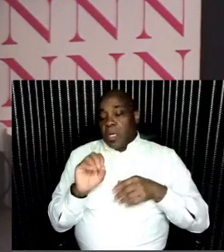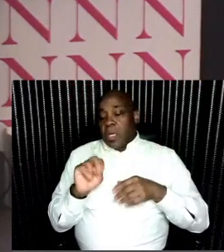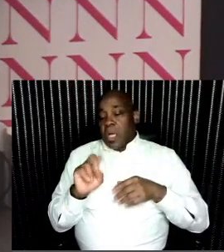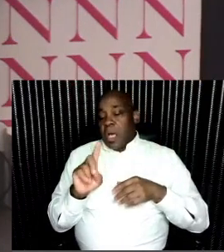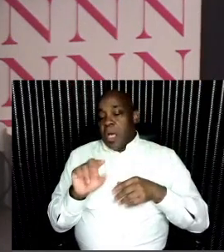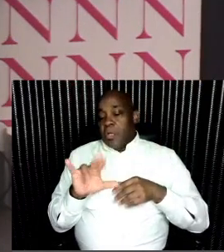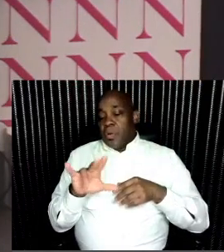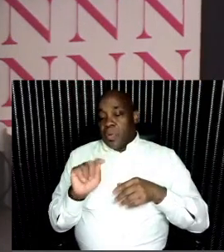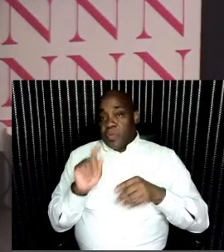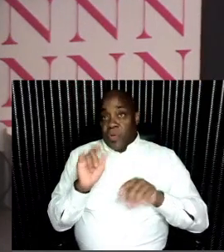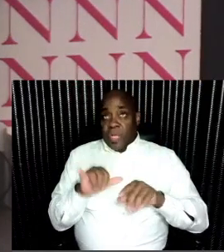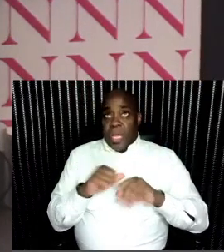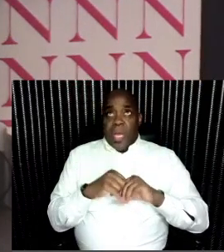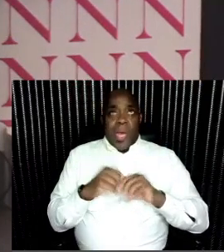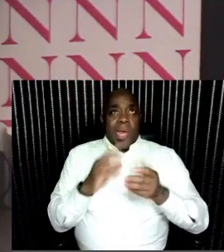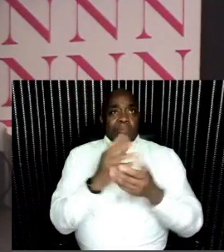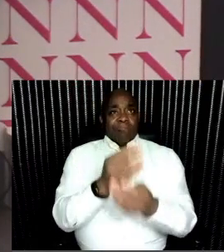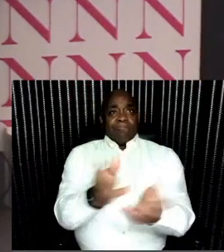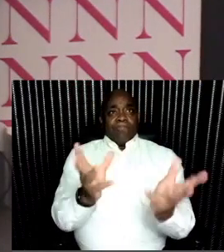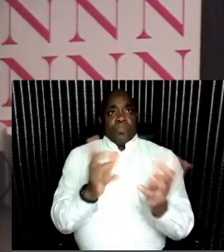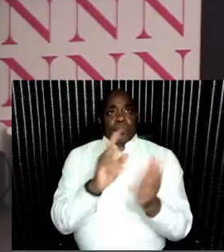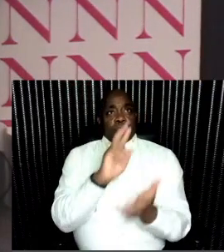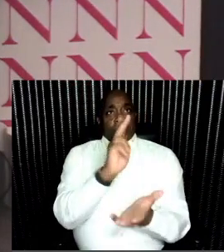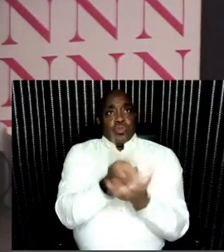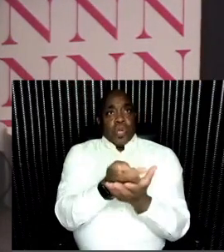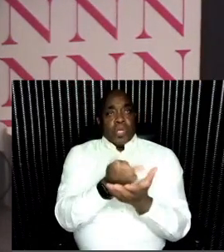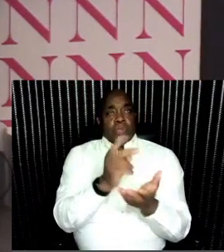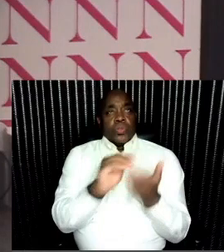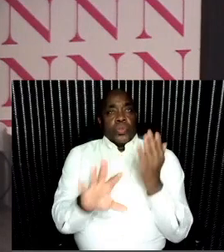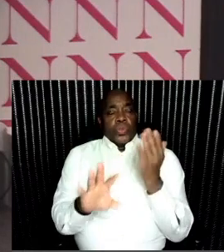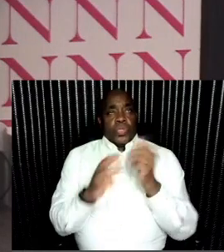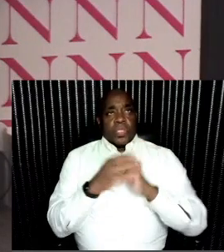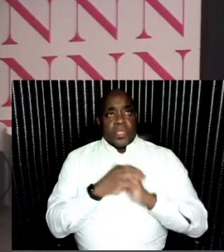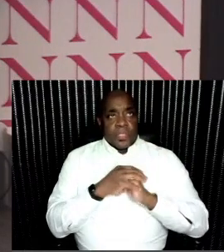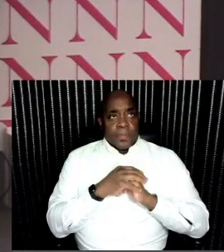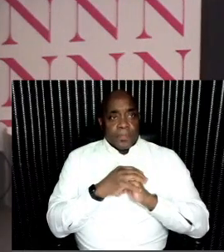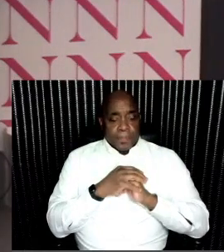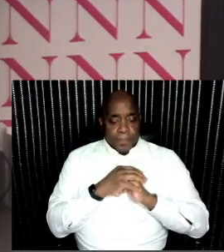to graduate students in particular,